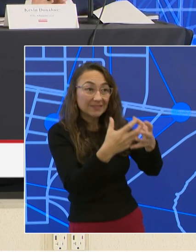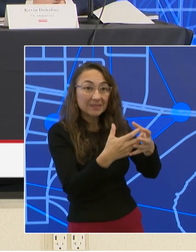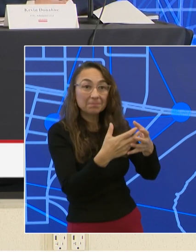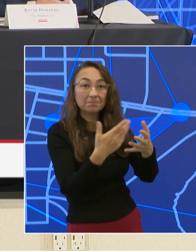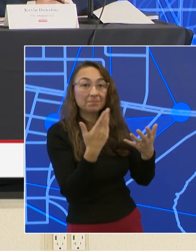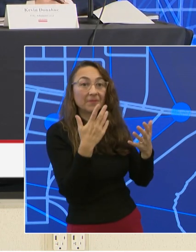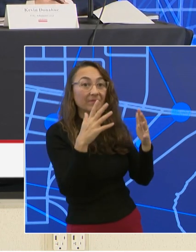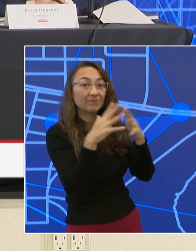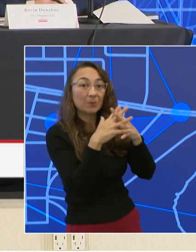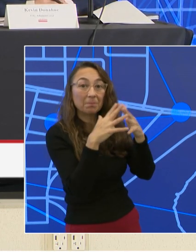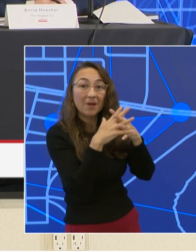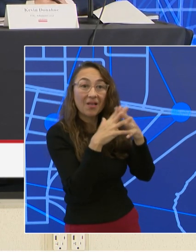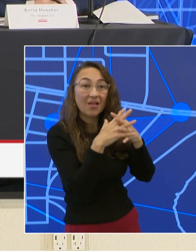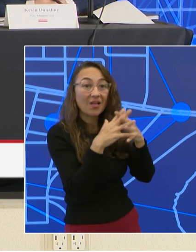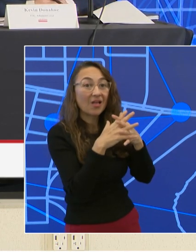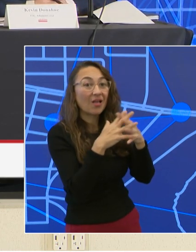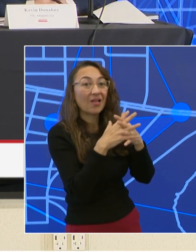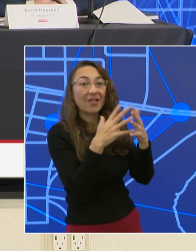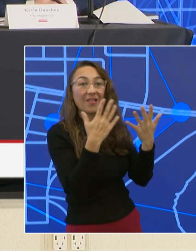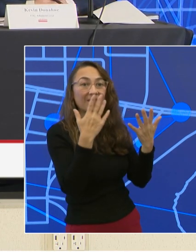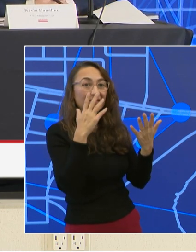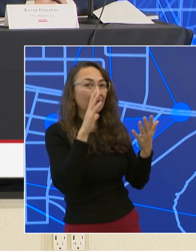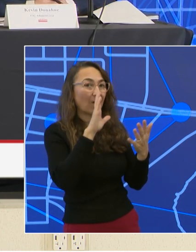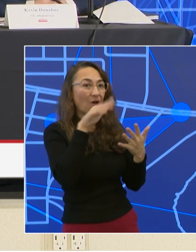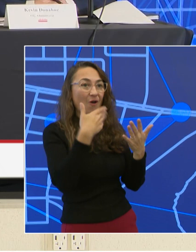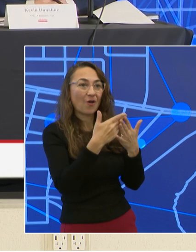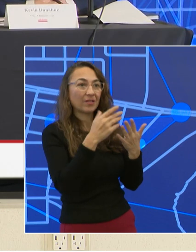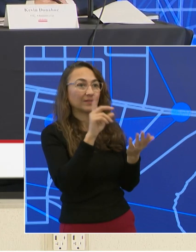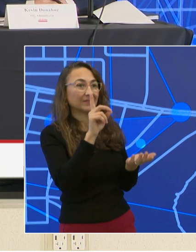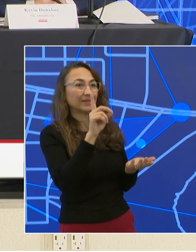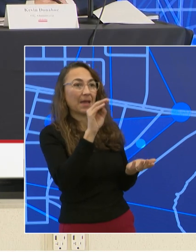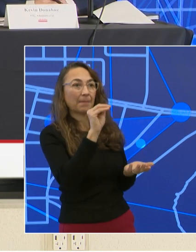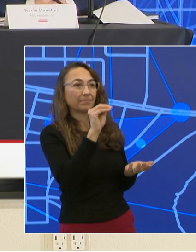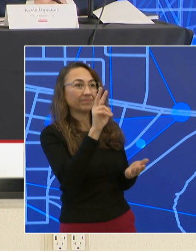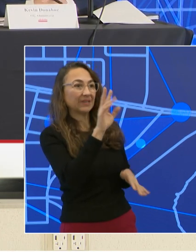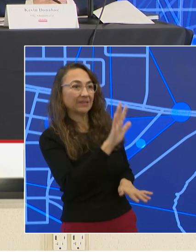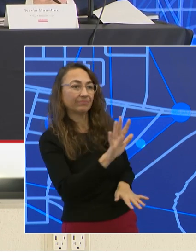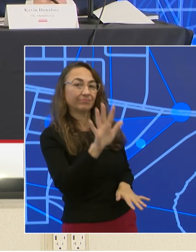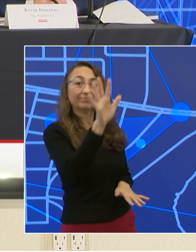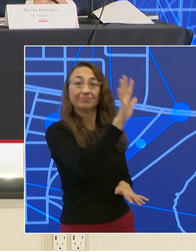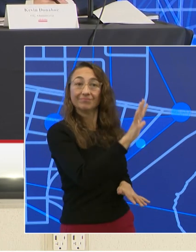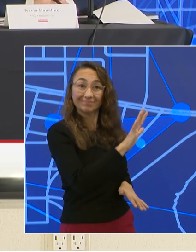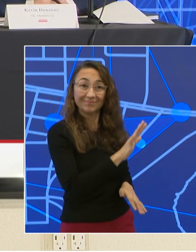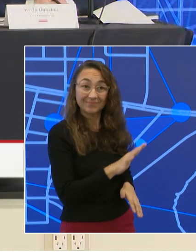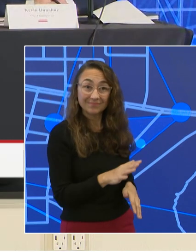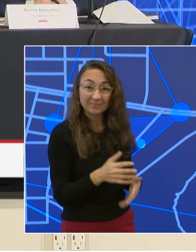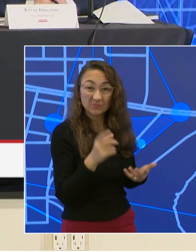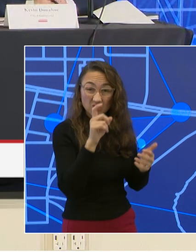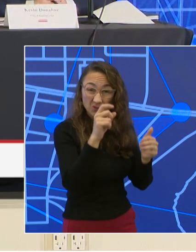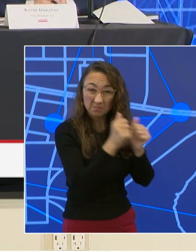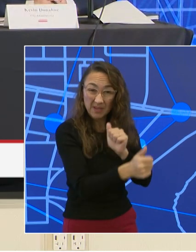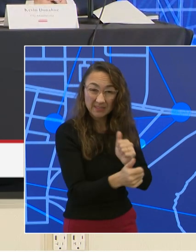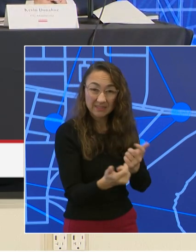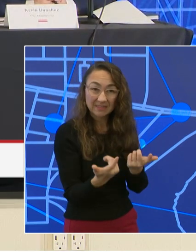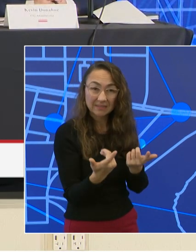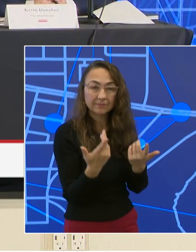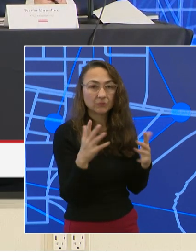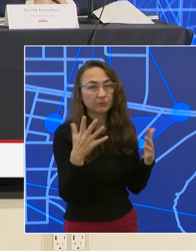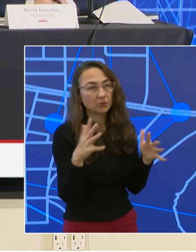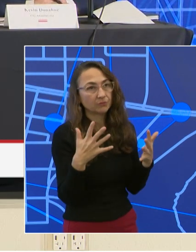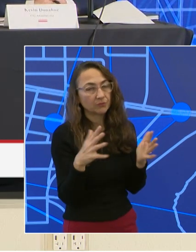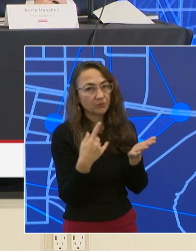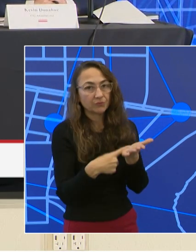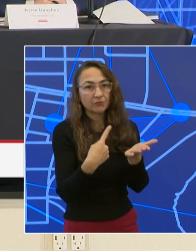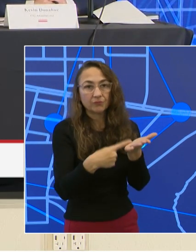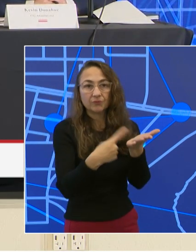for the entire region, and it should pass. So we have gone through every stage in the House. We've